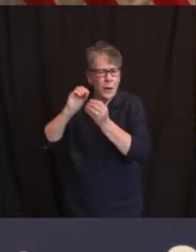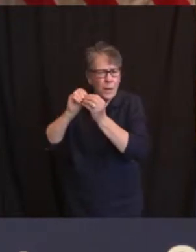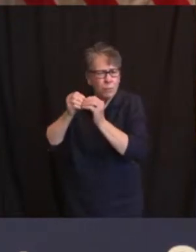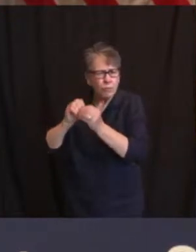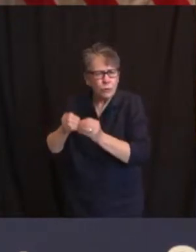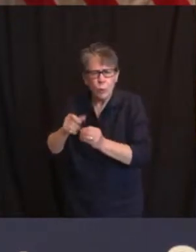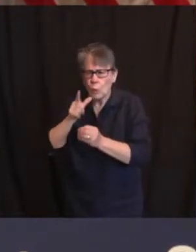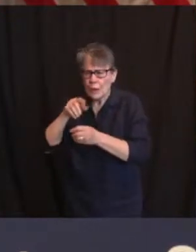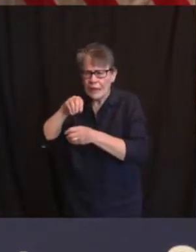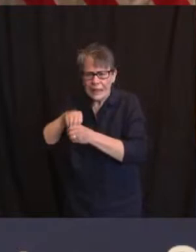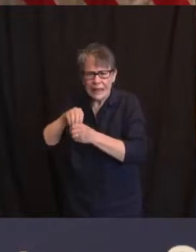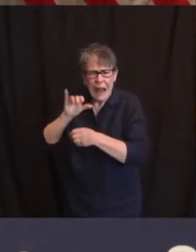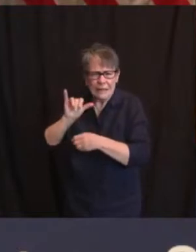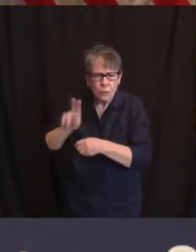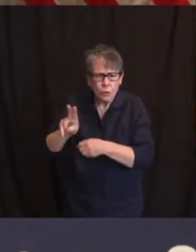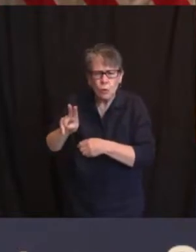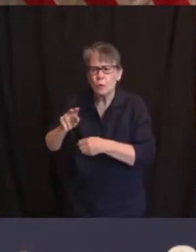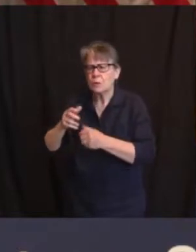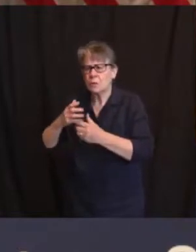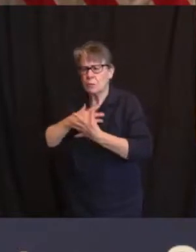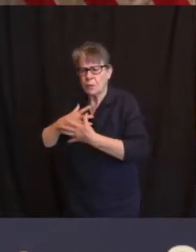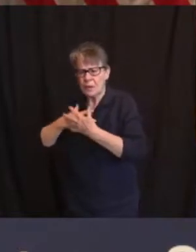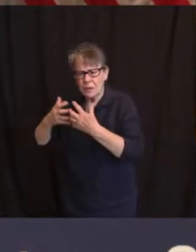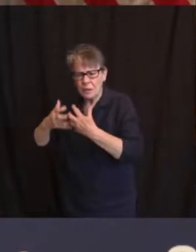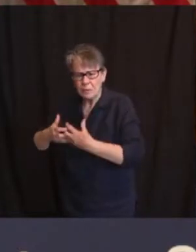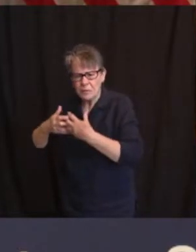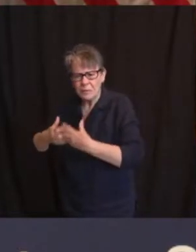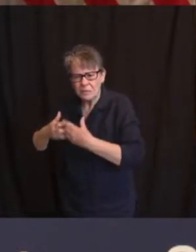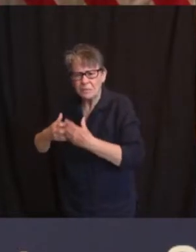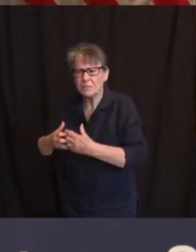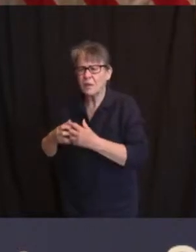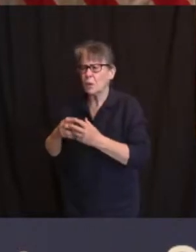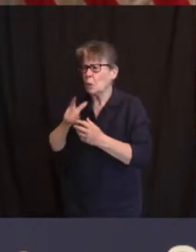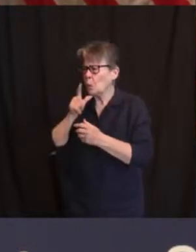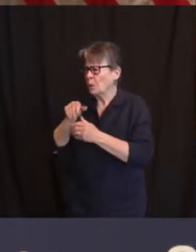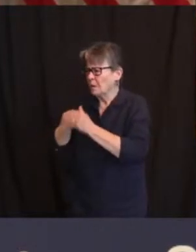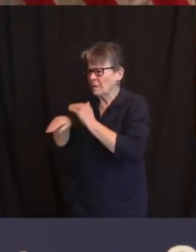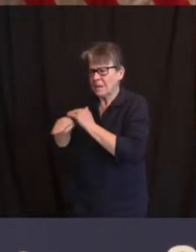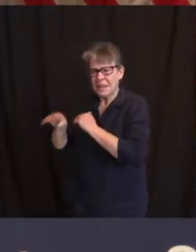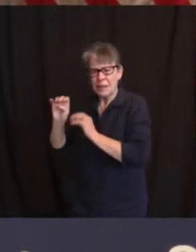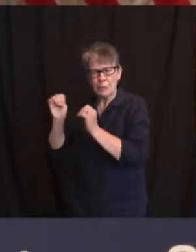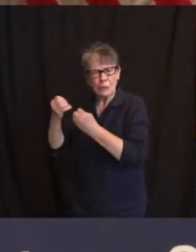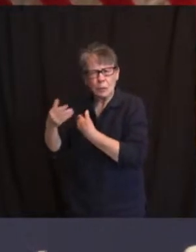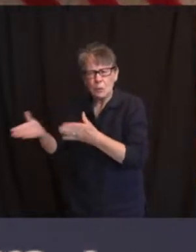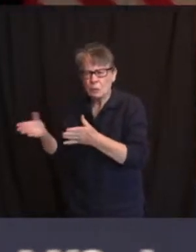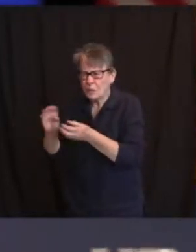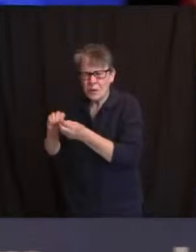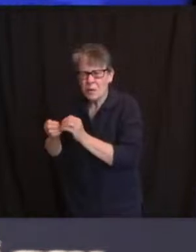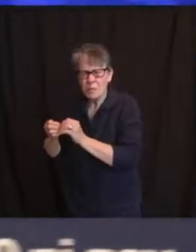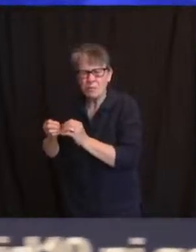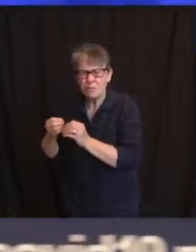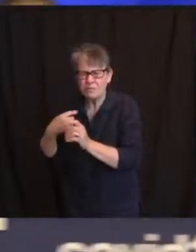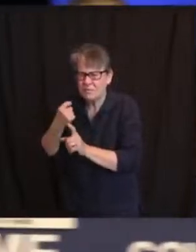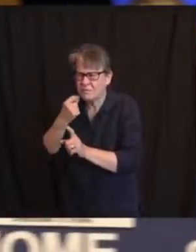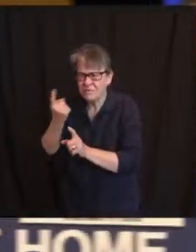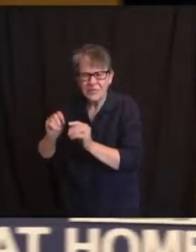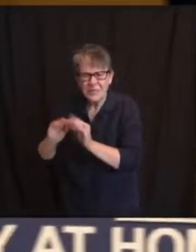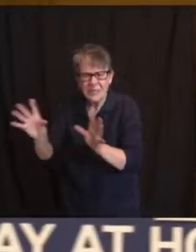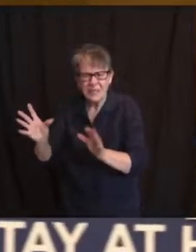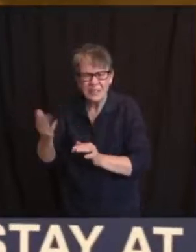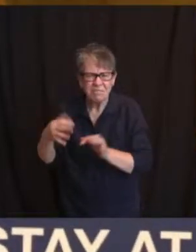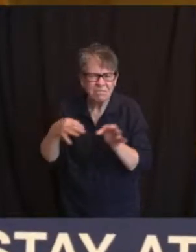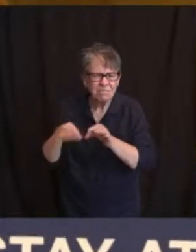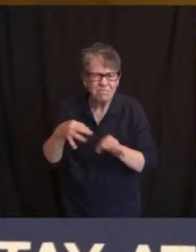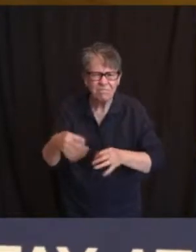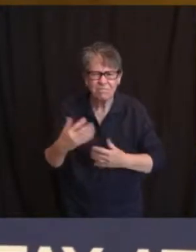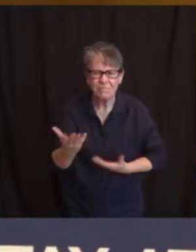your expertise, and I assume you've got the answer on the Kawasaki question, right? I'll start with the Kawasaki question, and then I'm going to let Ed share with you